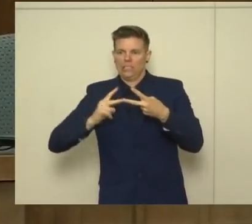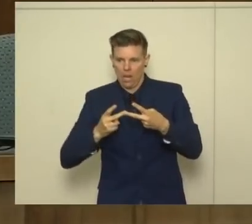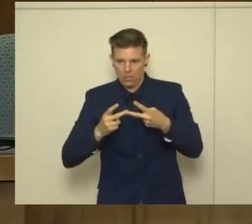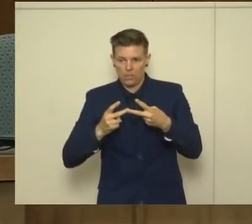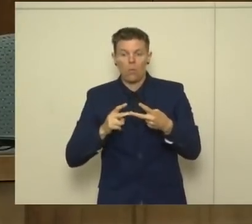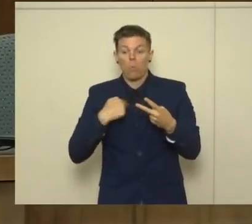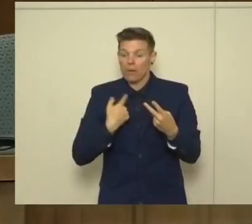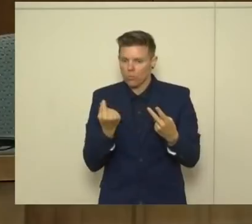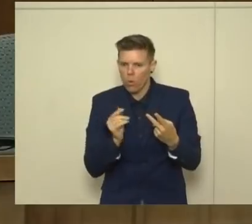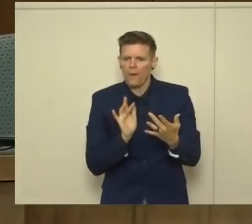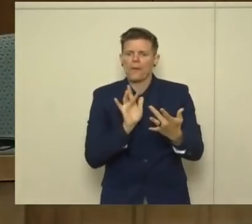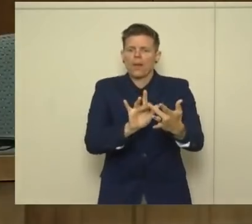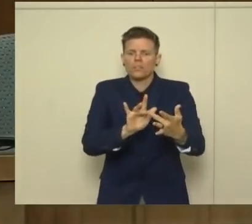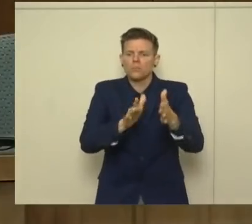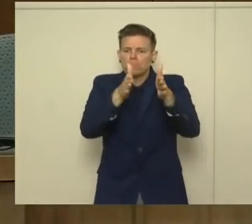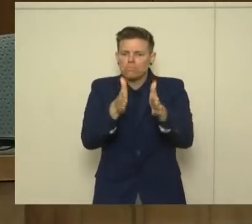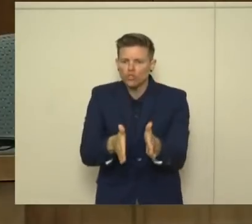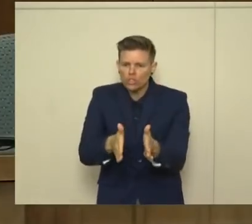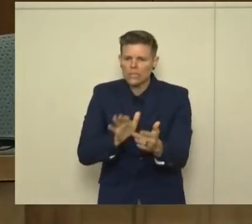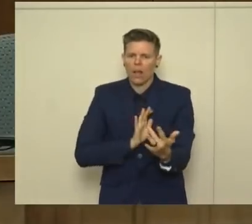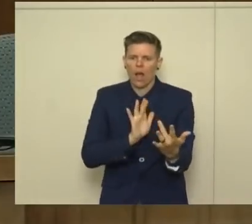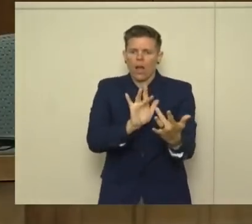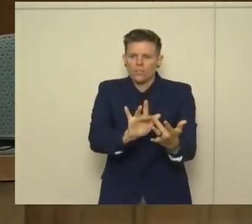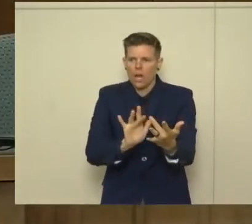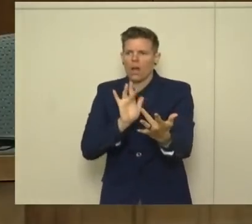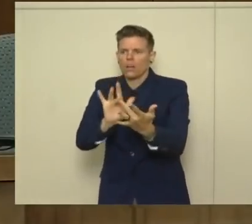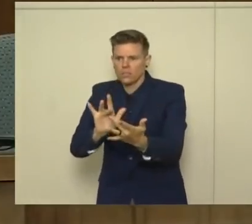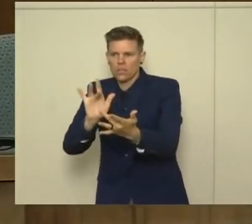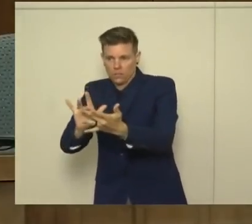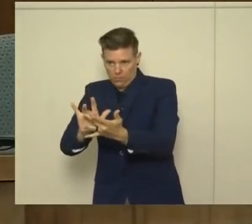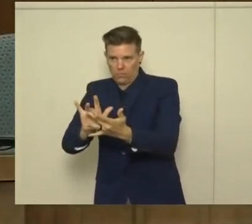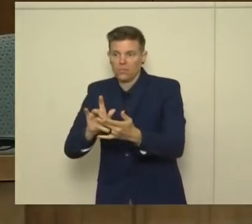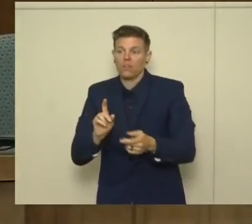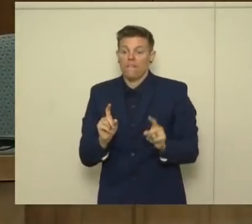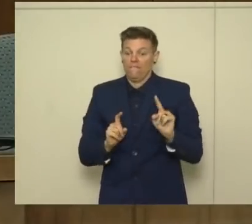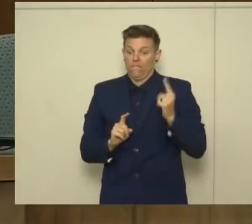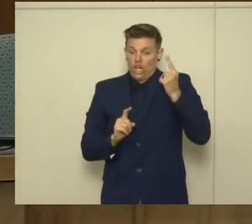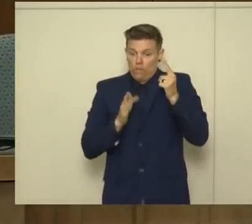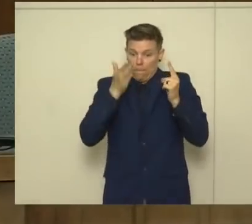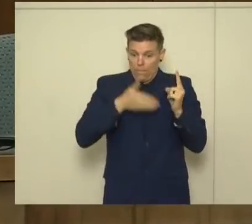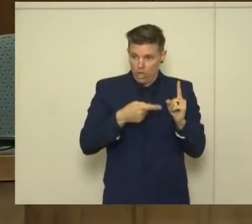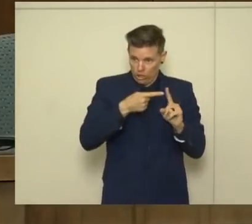still going all the way back to when we got the result, to reach those folks and quarantine them